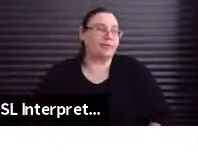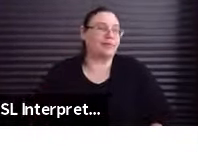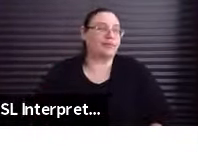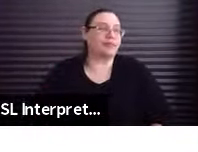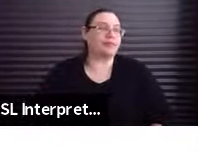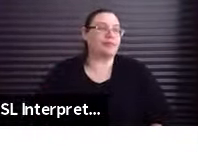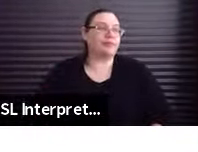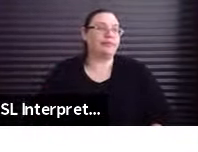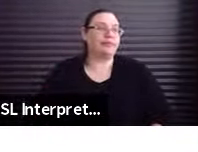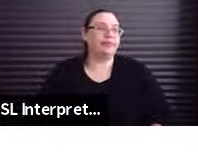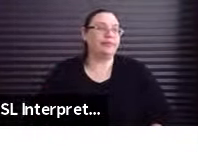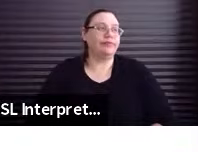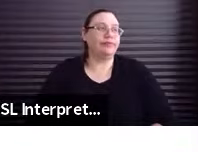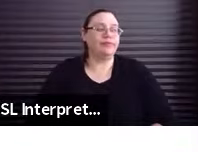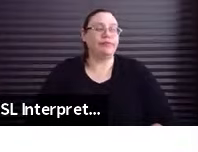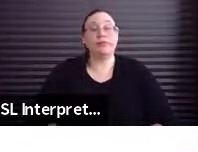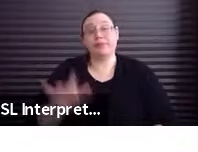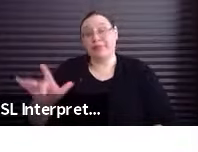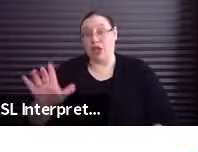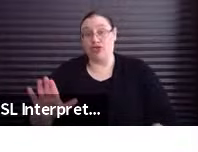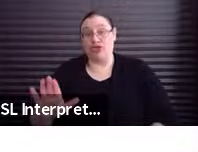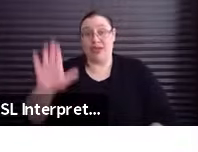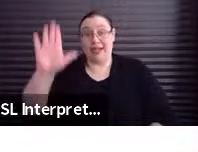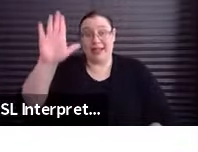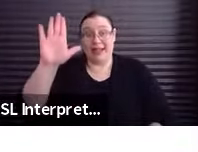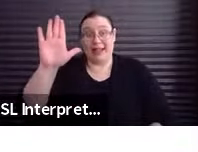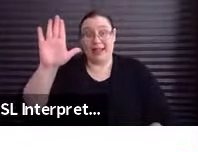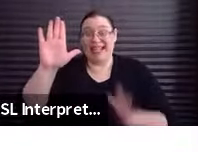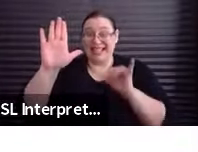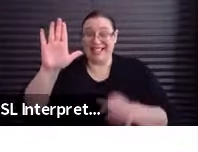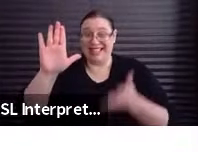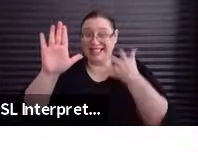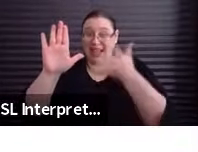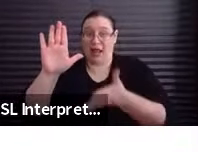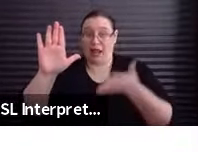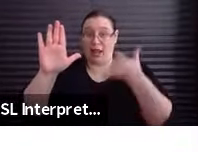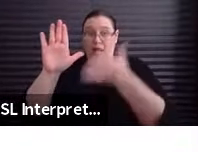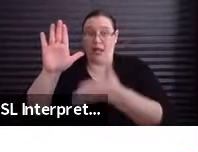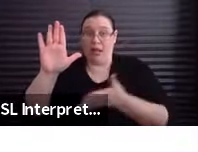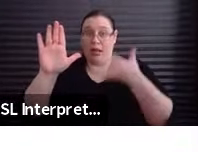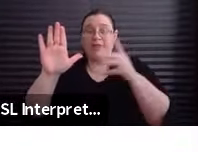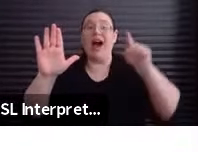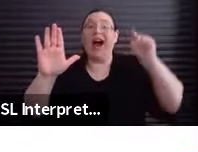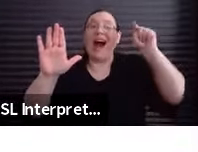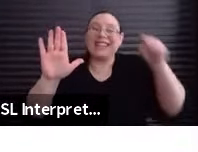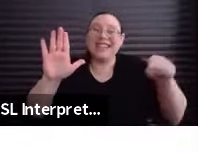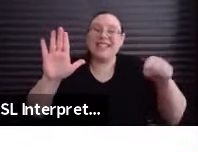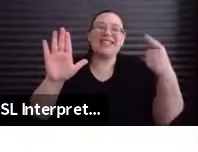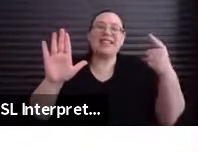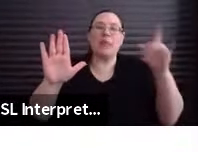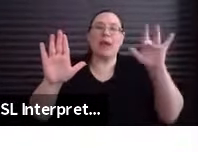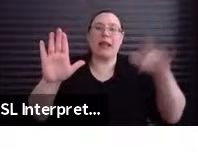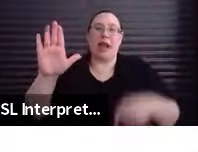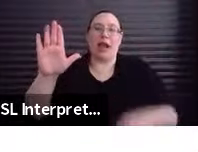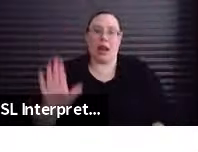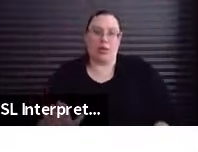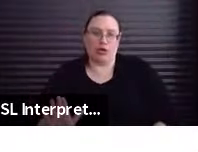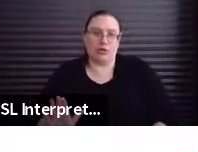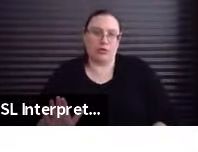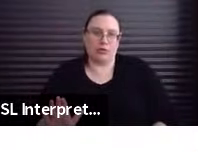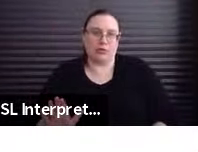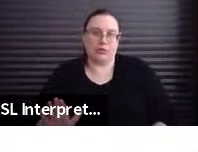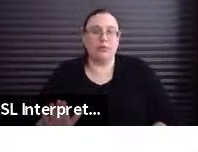Now, so that raise hand button, once your hand is raised, it's raised for until someone lowers the hand. unlike